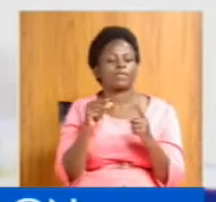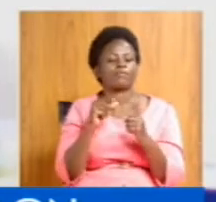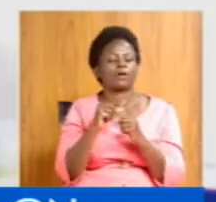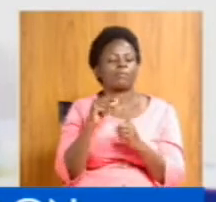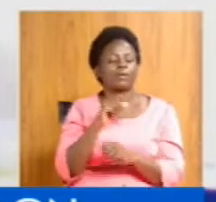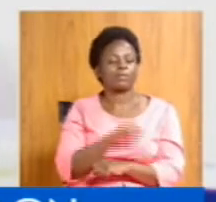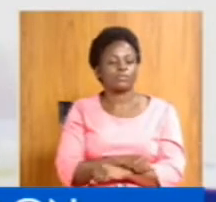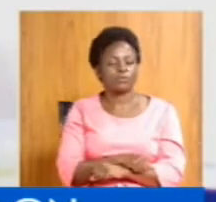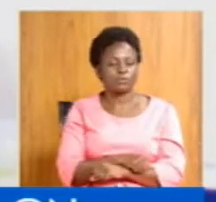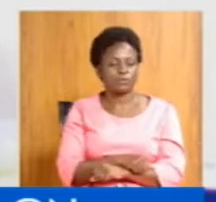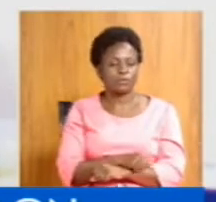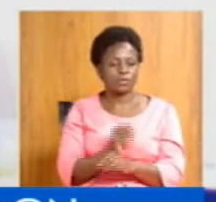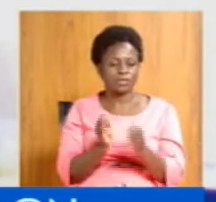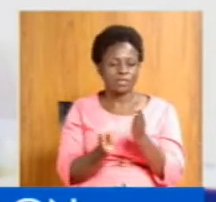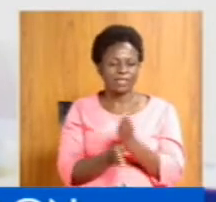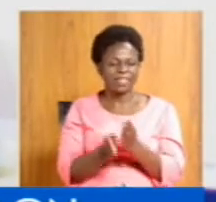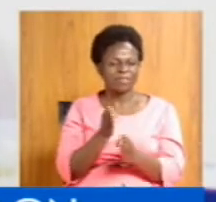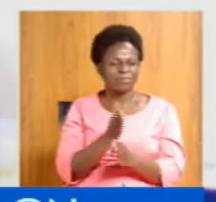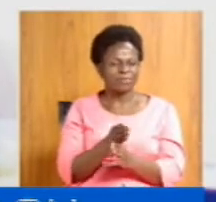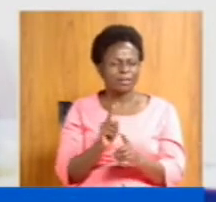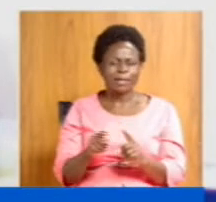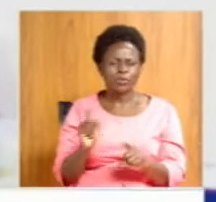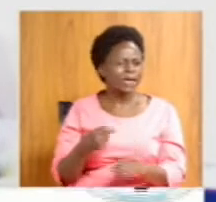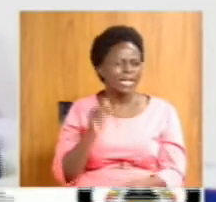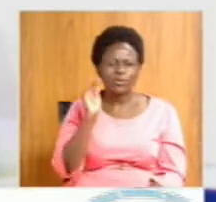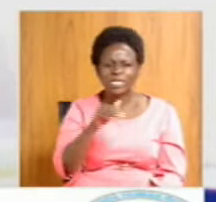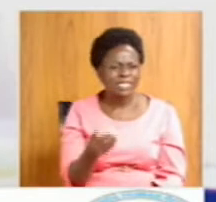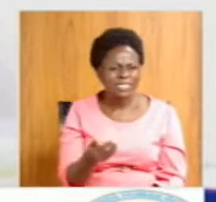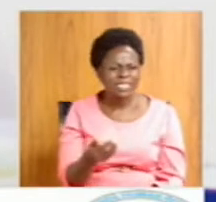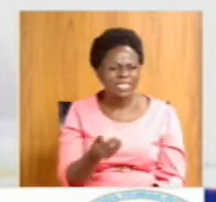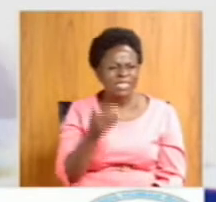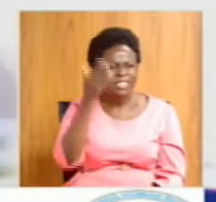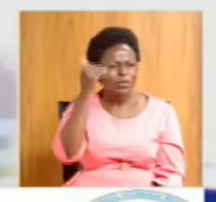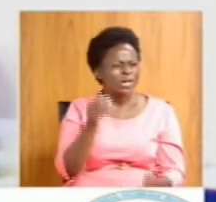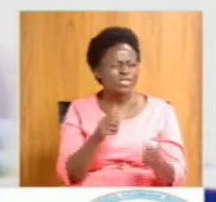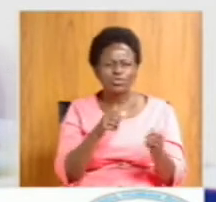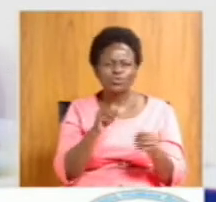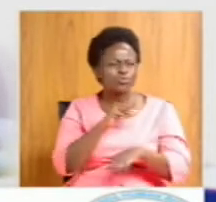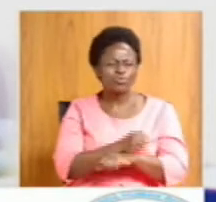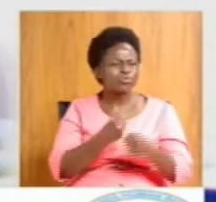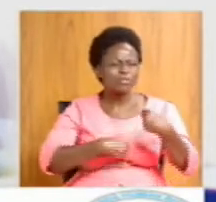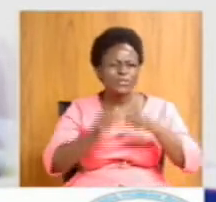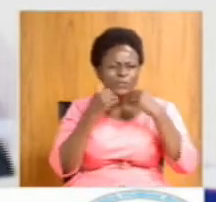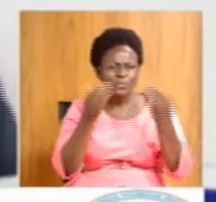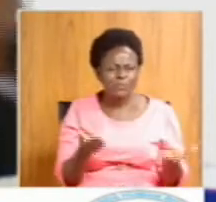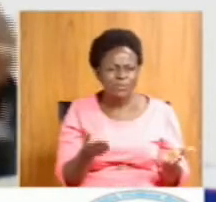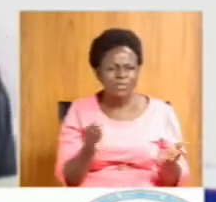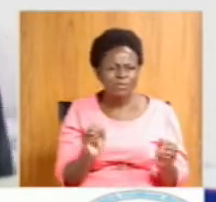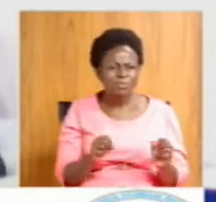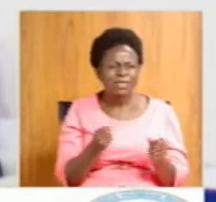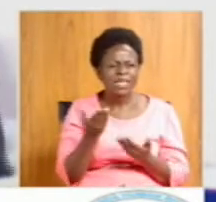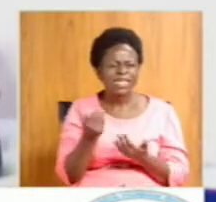school it is built but we cannot ask why the school is not functioning I cannot